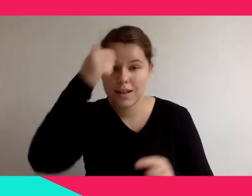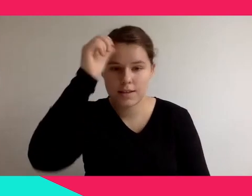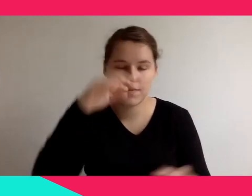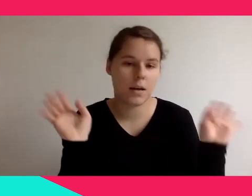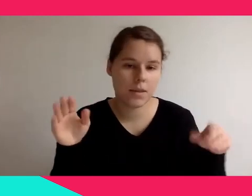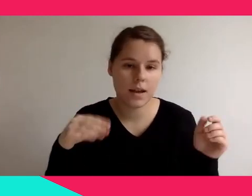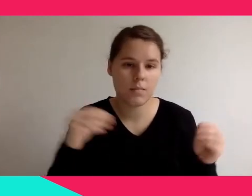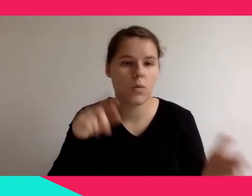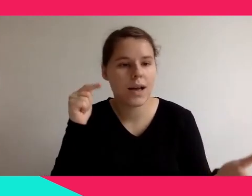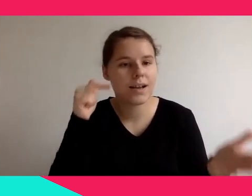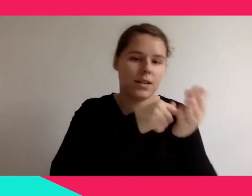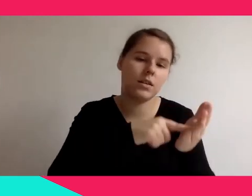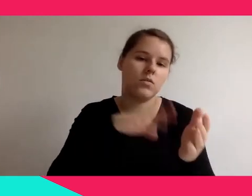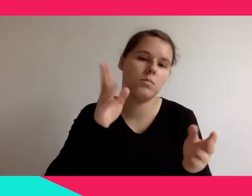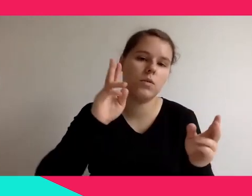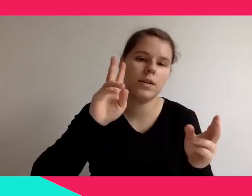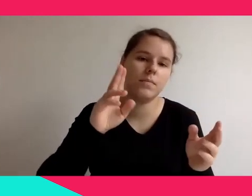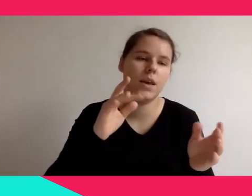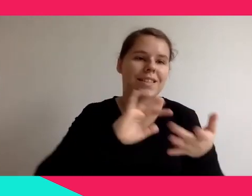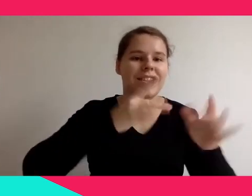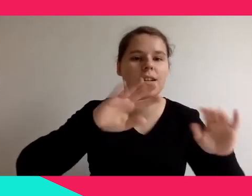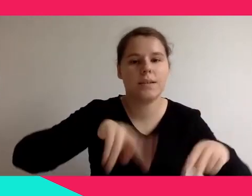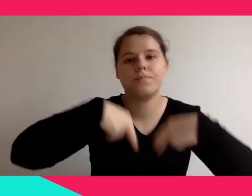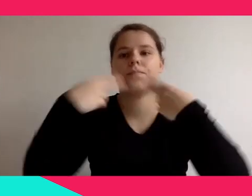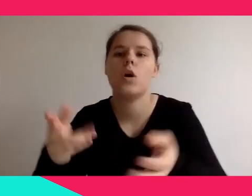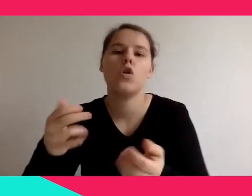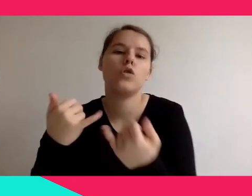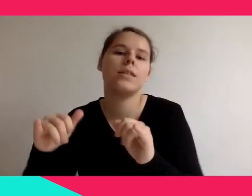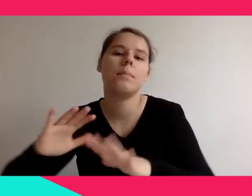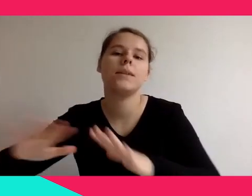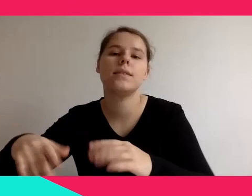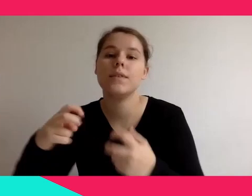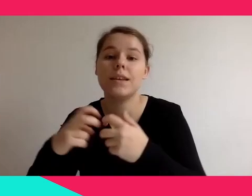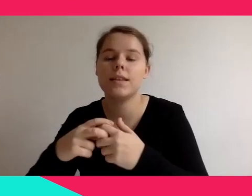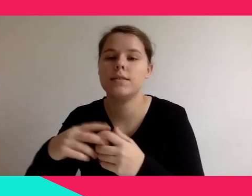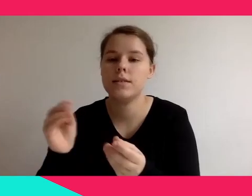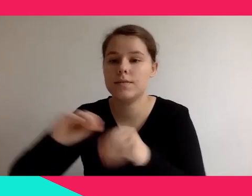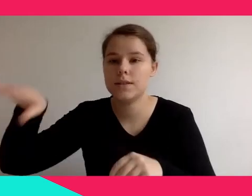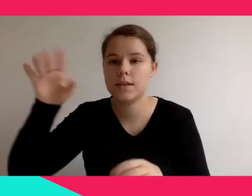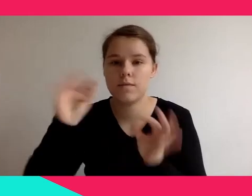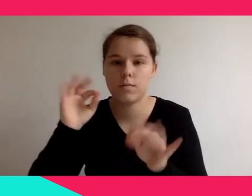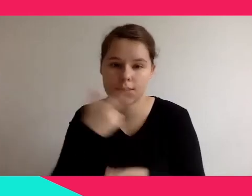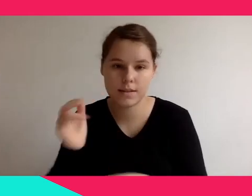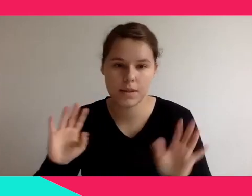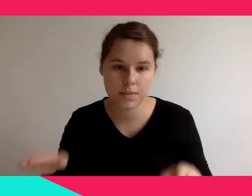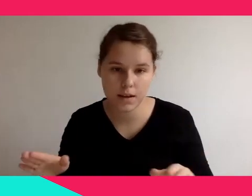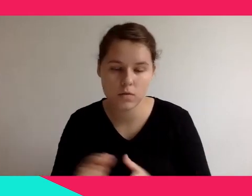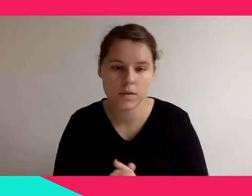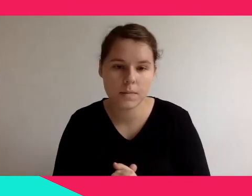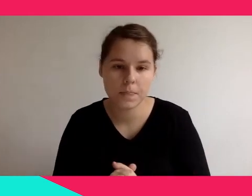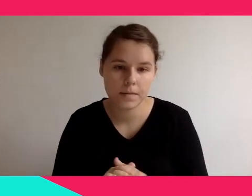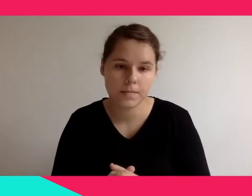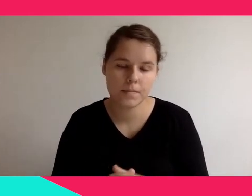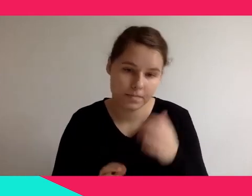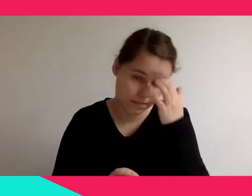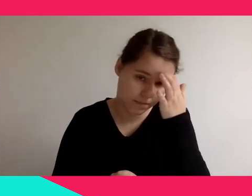of birds that would come close to what someone was typing. And what we found out was that people with a real